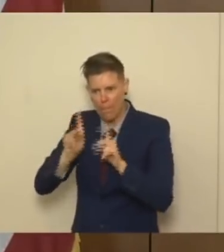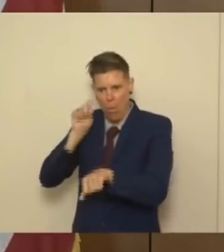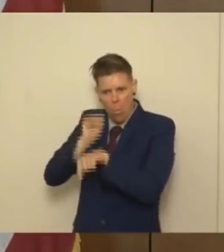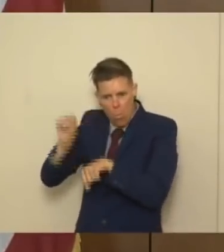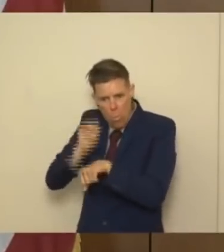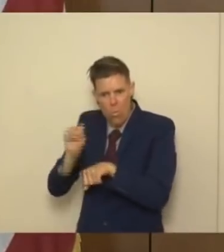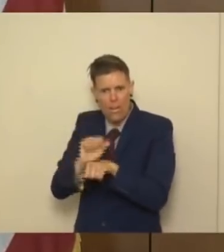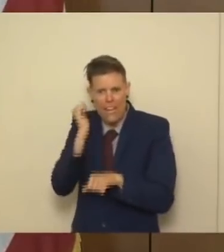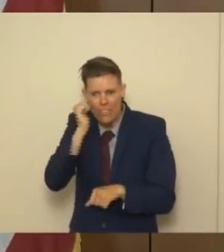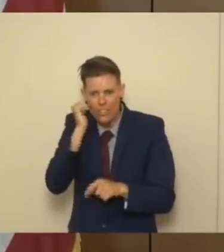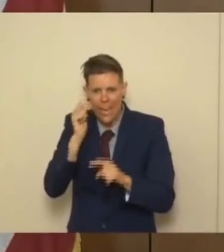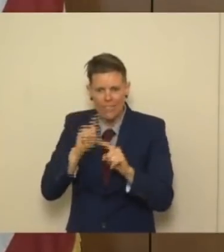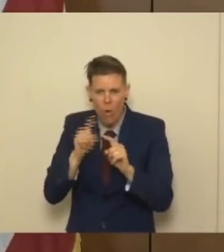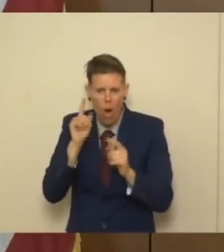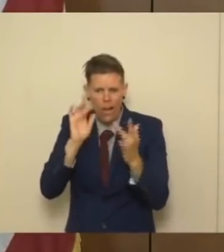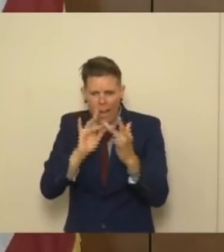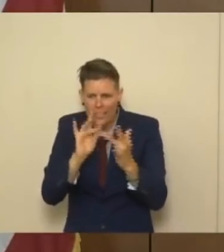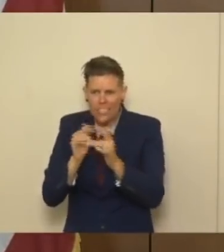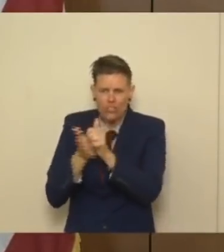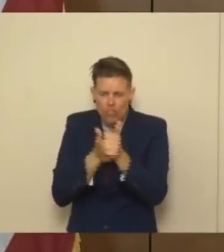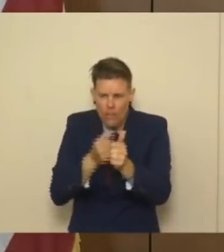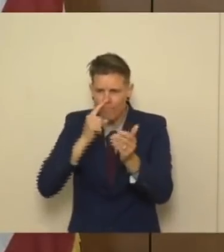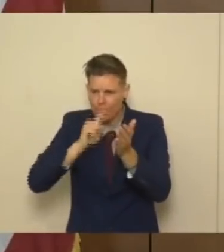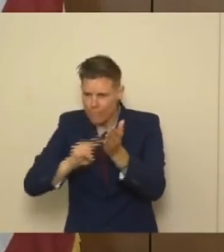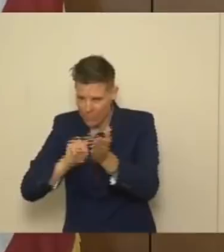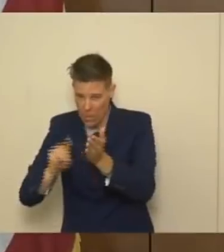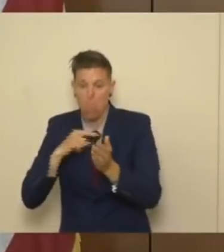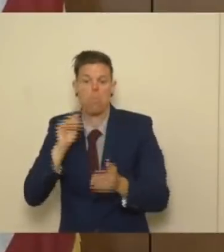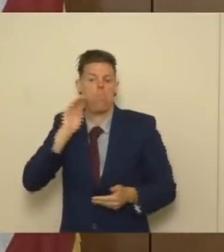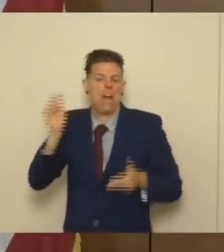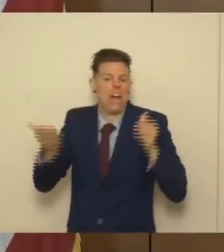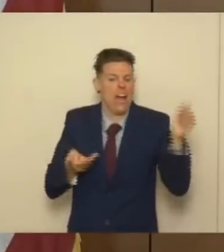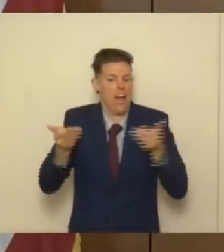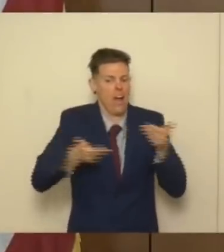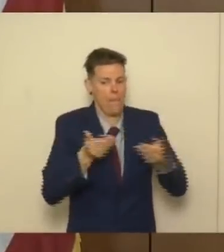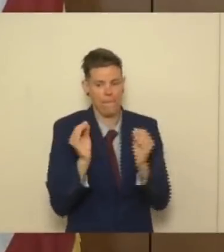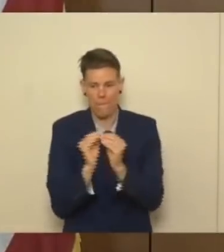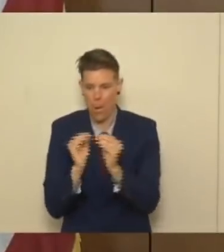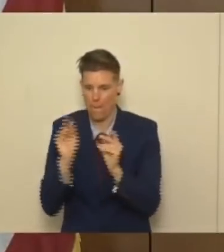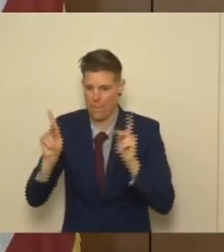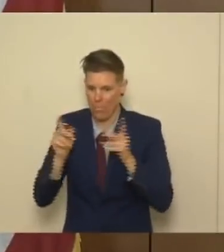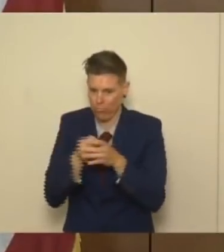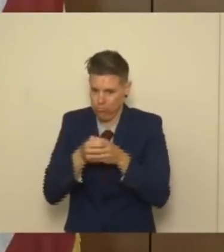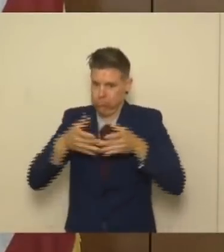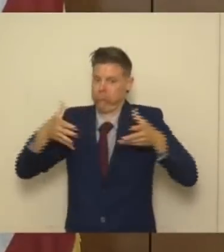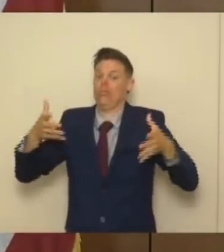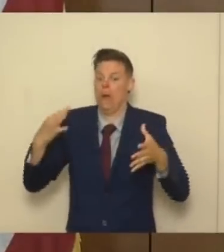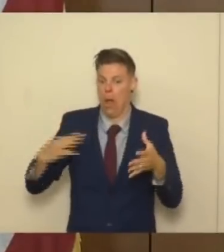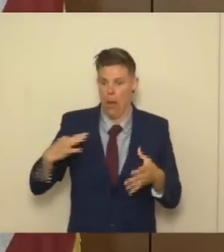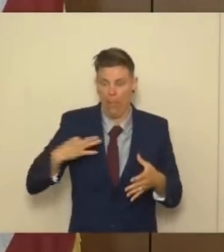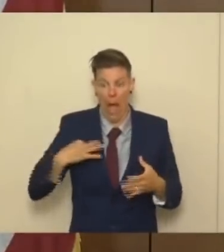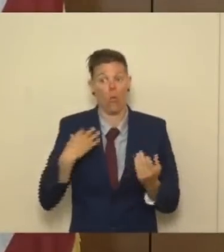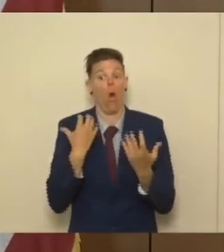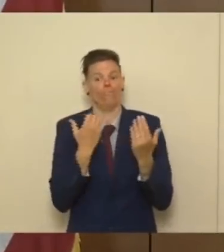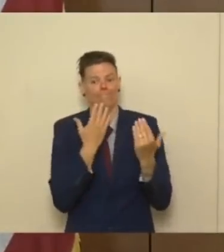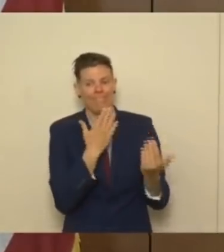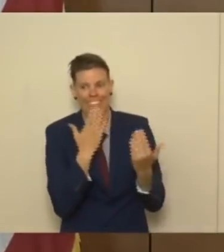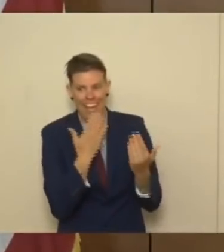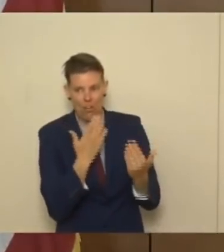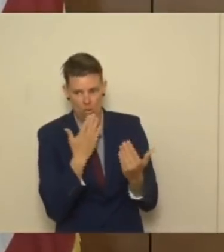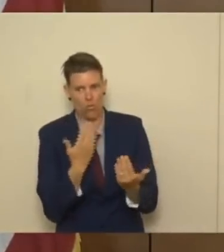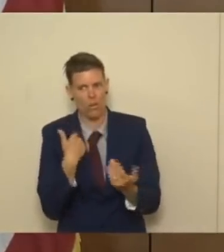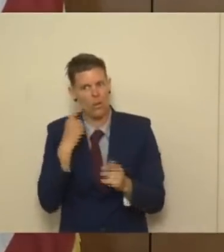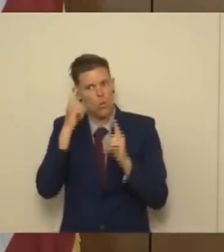had 1,800 people apply. New Mexico, thank you for applying. Keep doing that. You know, we need to get to about